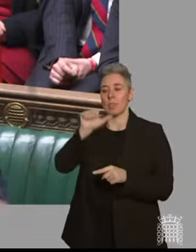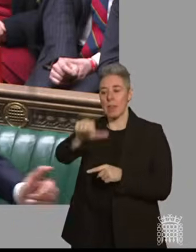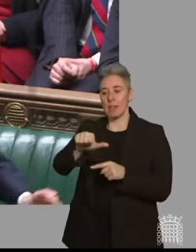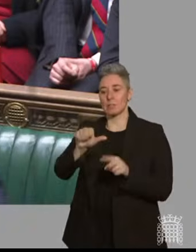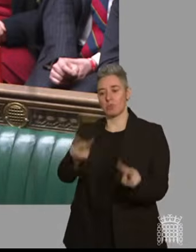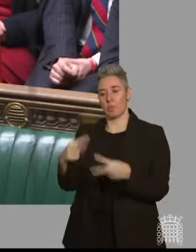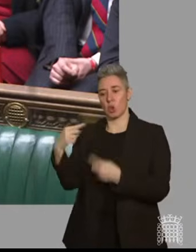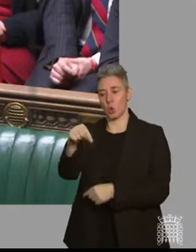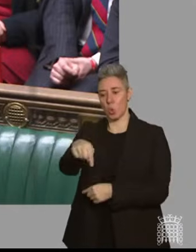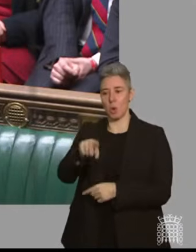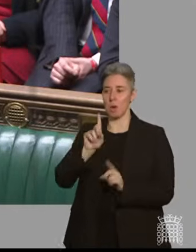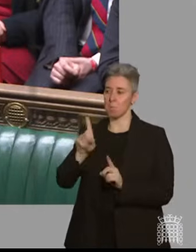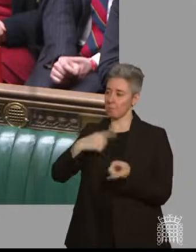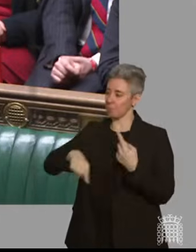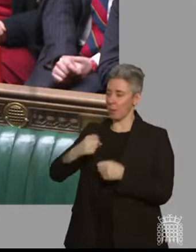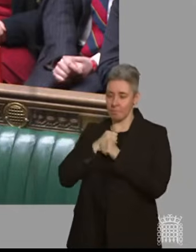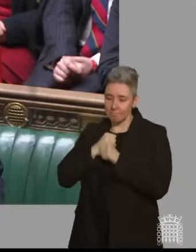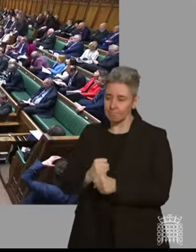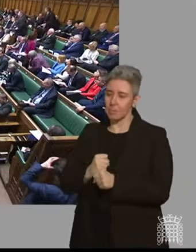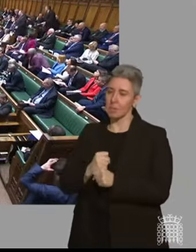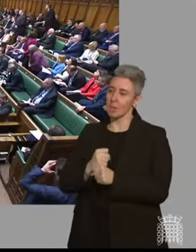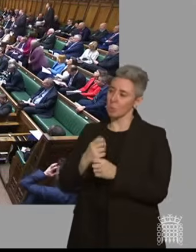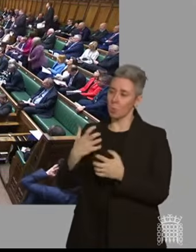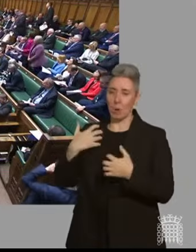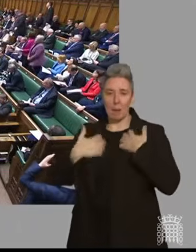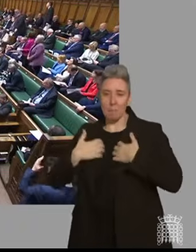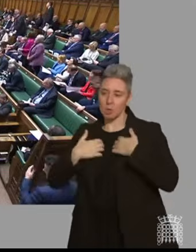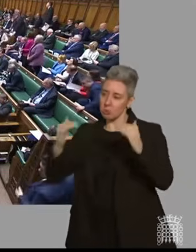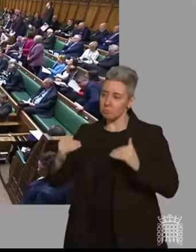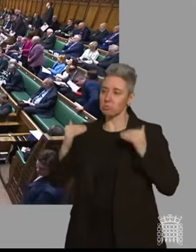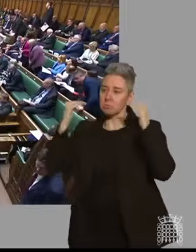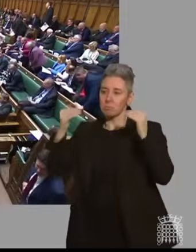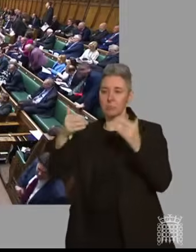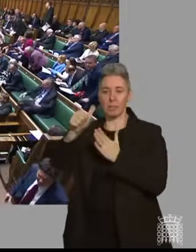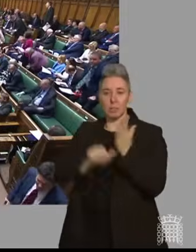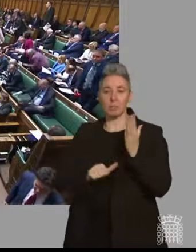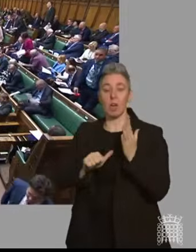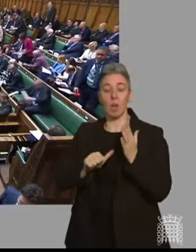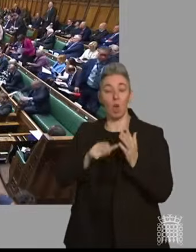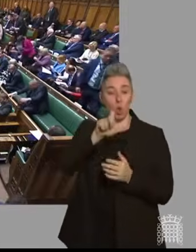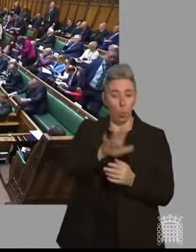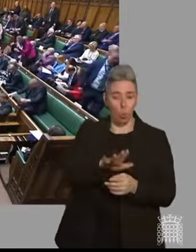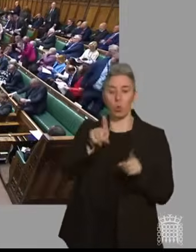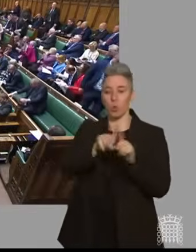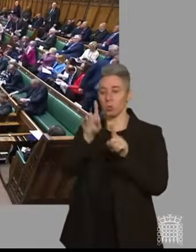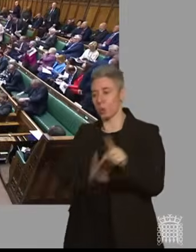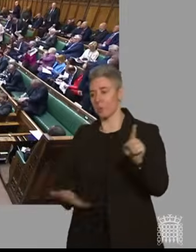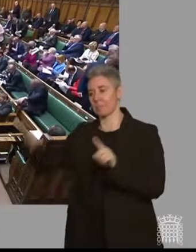agenda in Cornwall and across the country. That completes Prime Minister's questions.